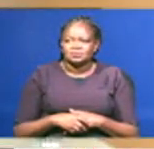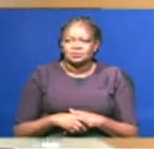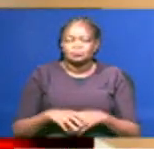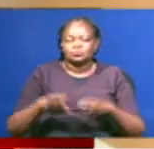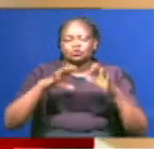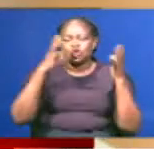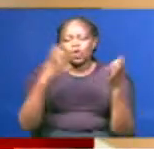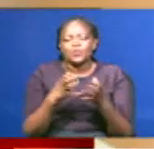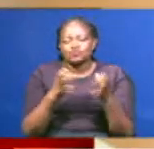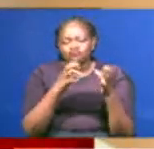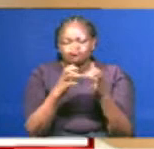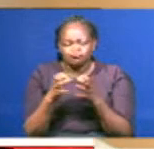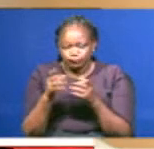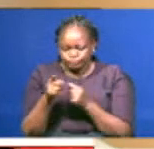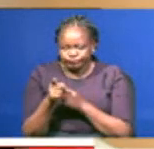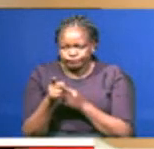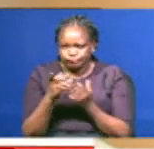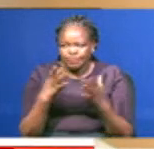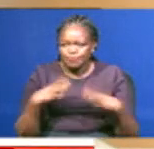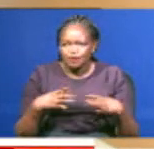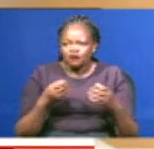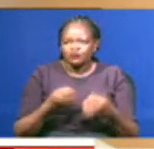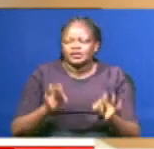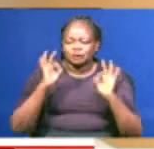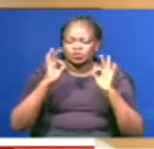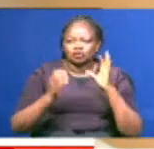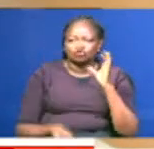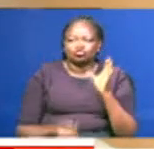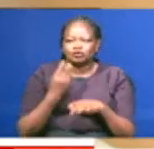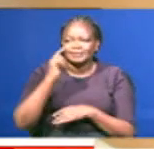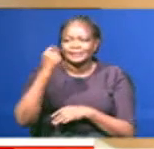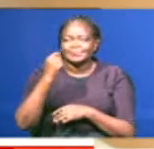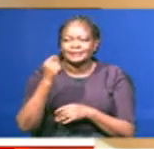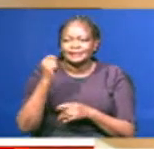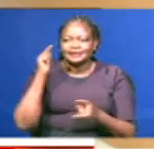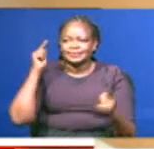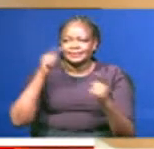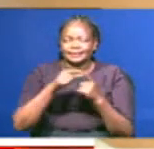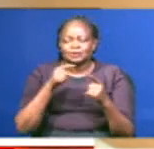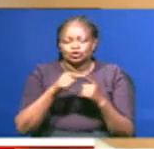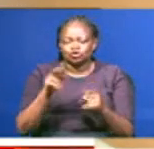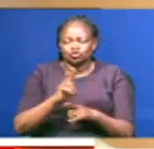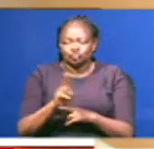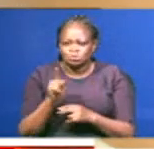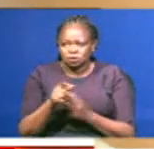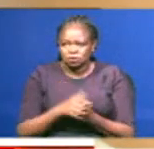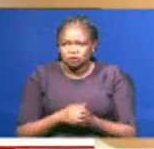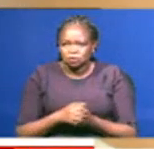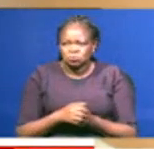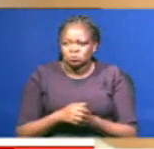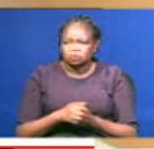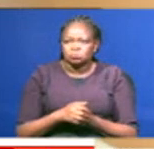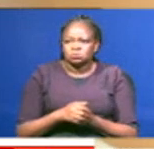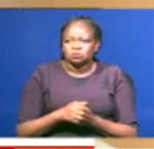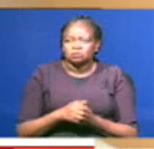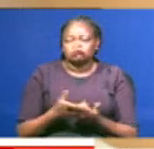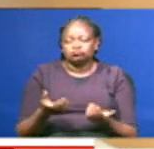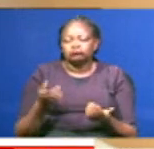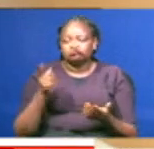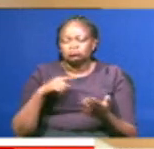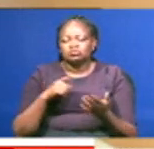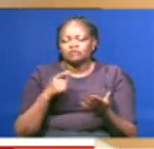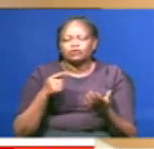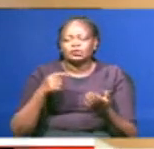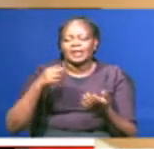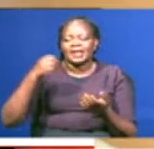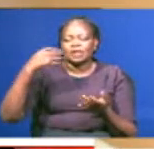broker Xness has officially launched in Kenya, targeting to leverage on the tech-savvy Kenyans to grow electronic trading